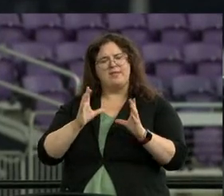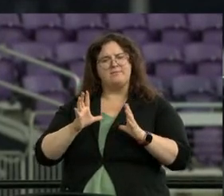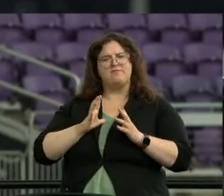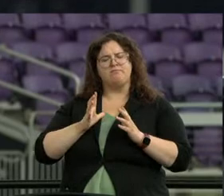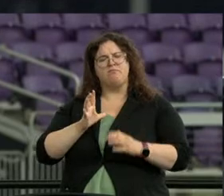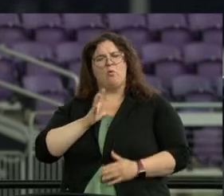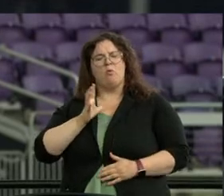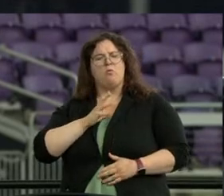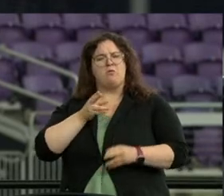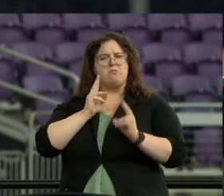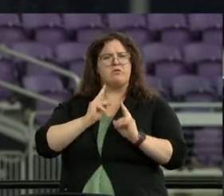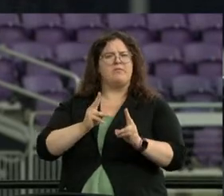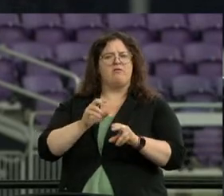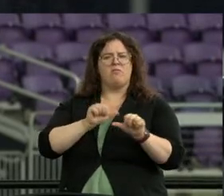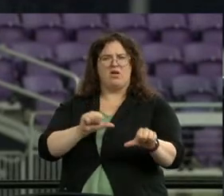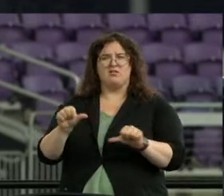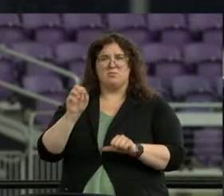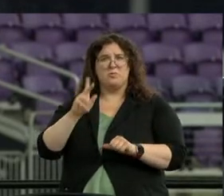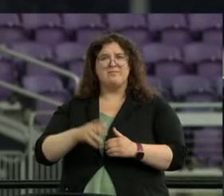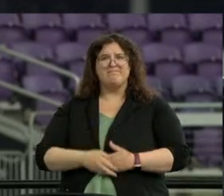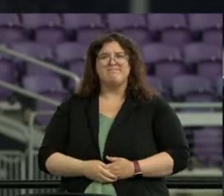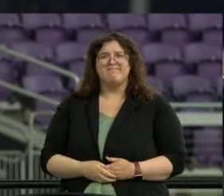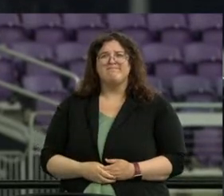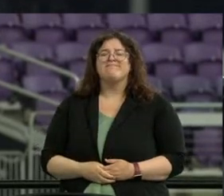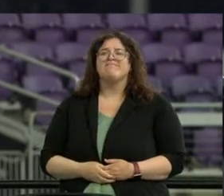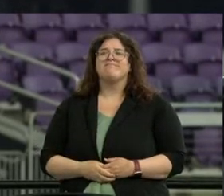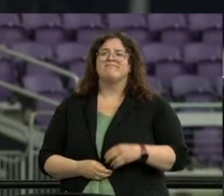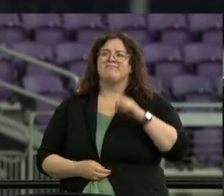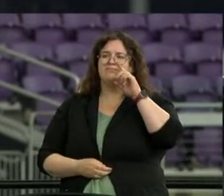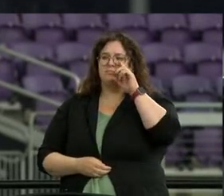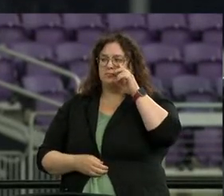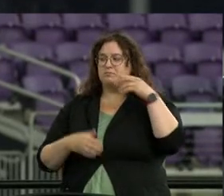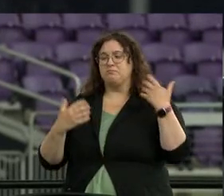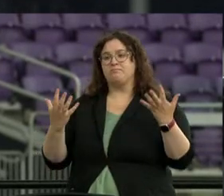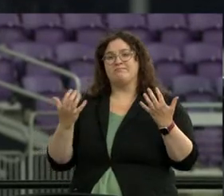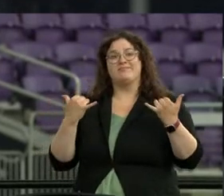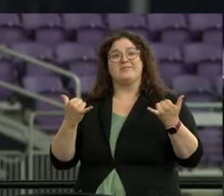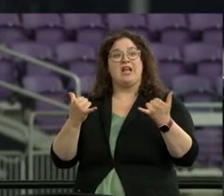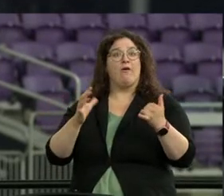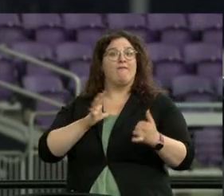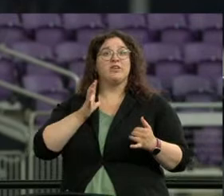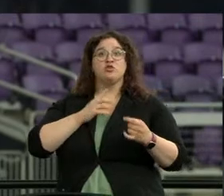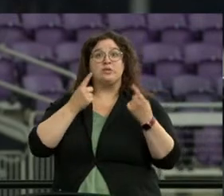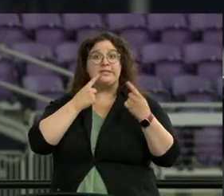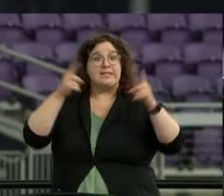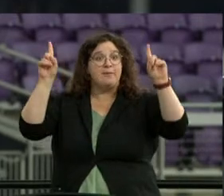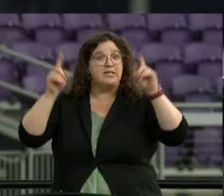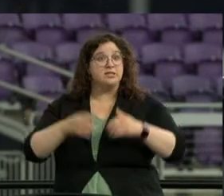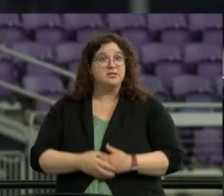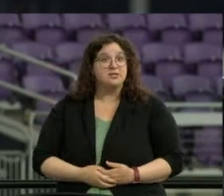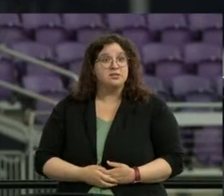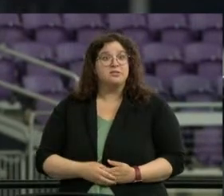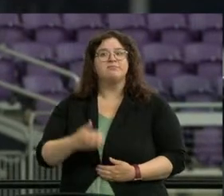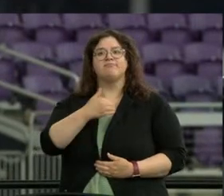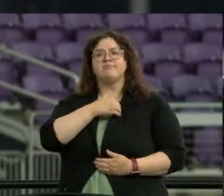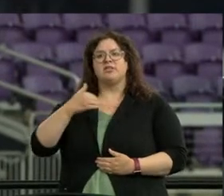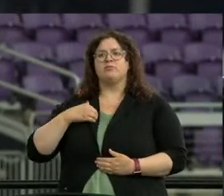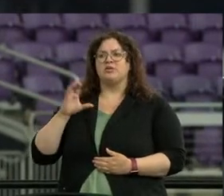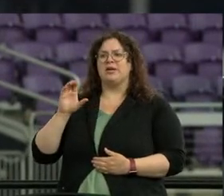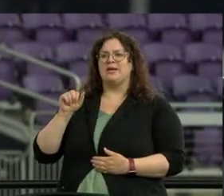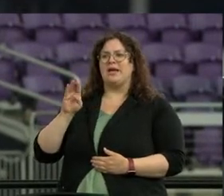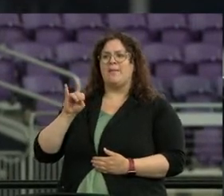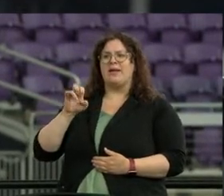respectful as possible. So, this is the moment, this is the official statement. Members of the